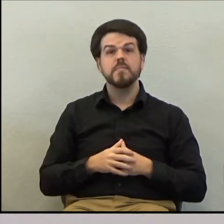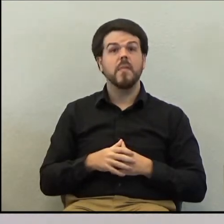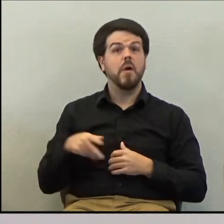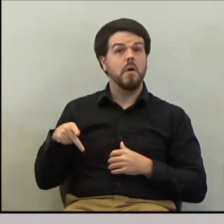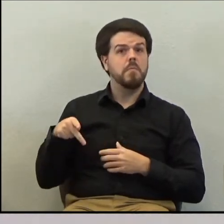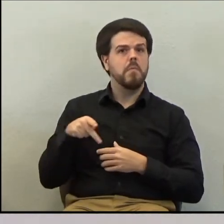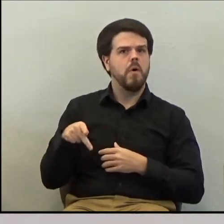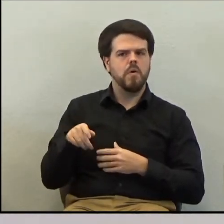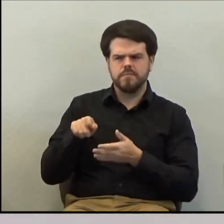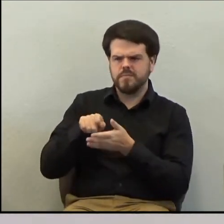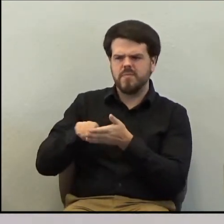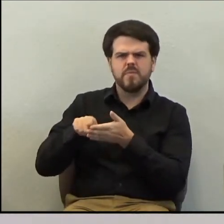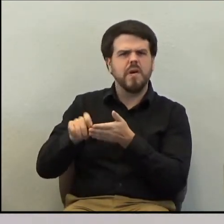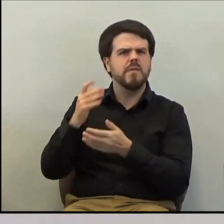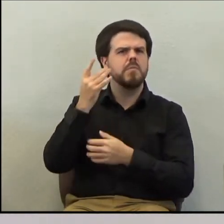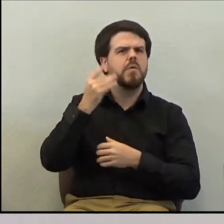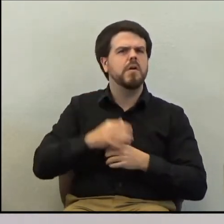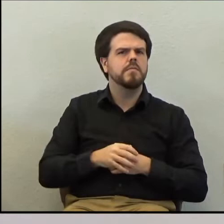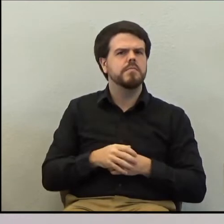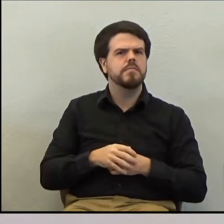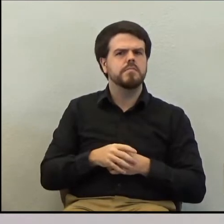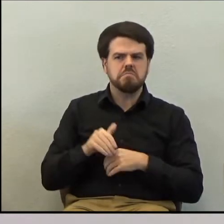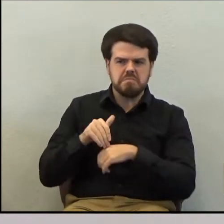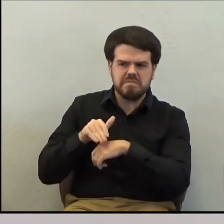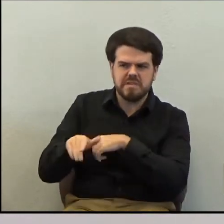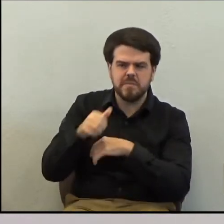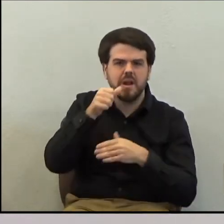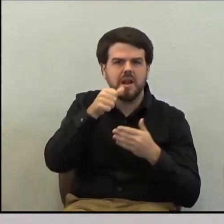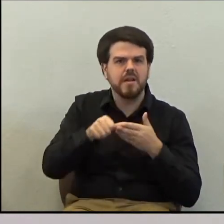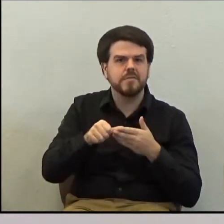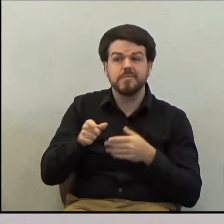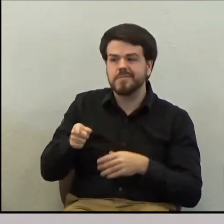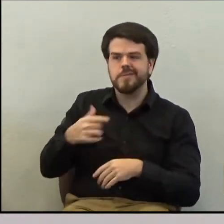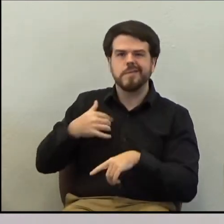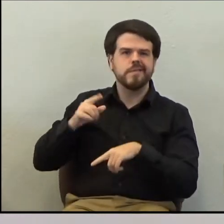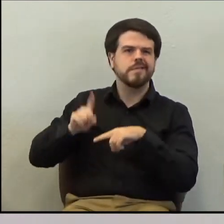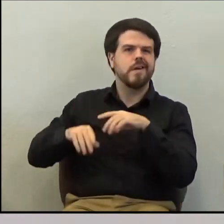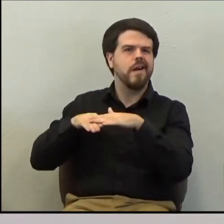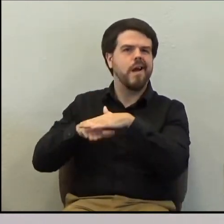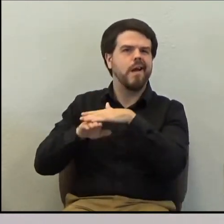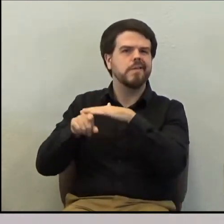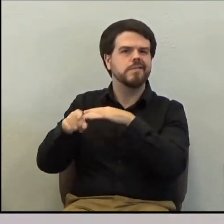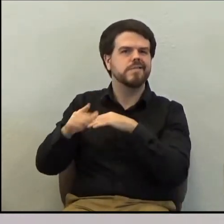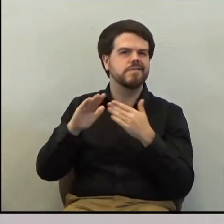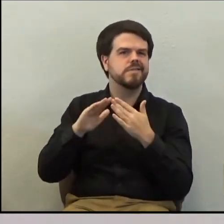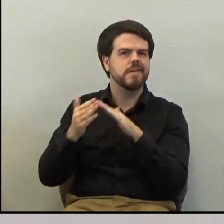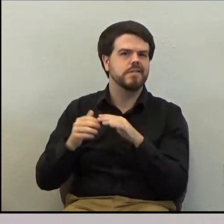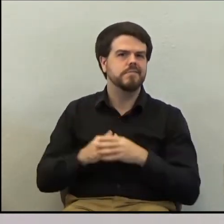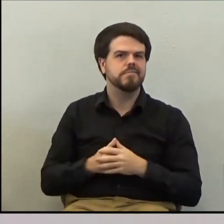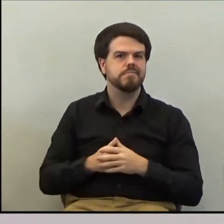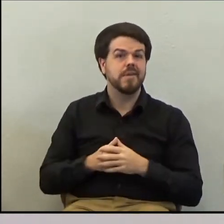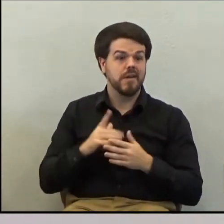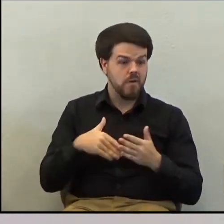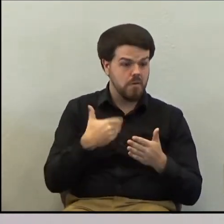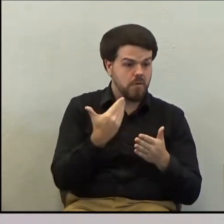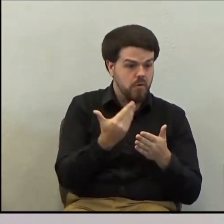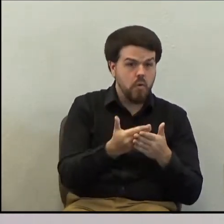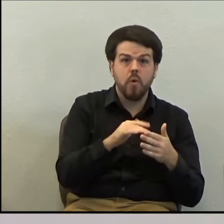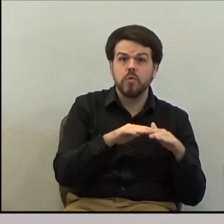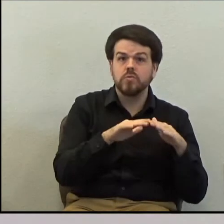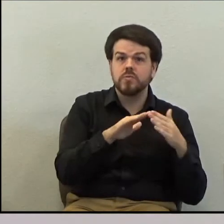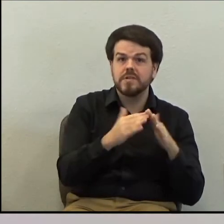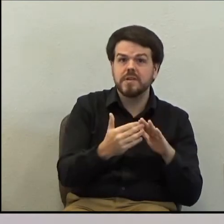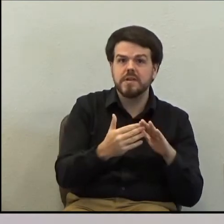He was no longer with them, thinking of the Thessalonians and the other churches. He came, and a lot of times he was driven out by people who